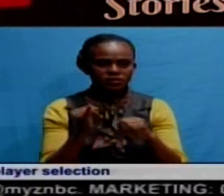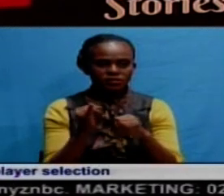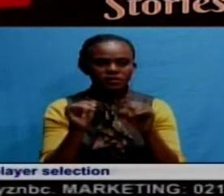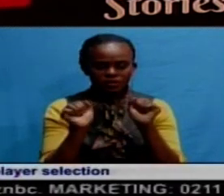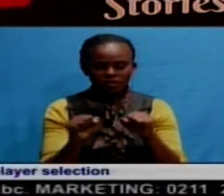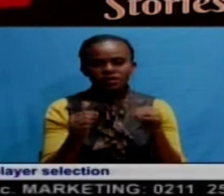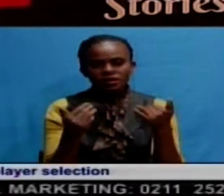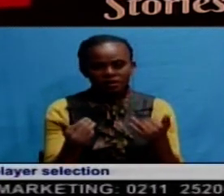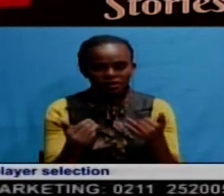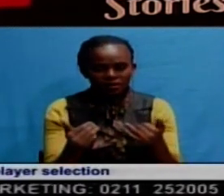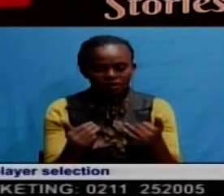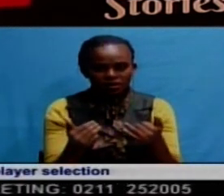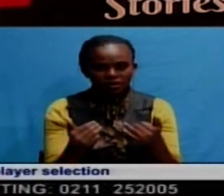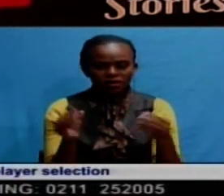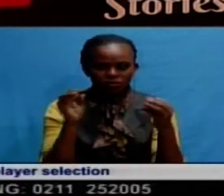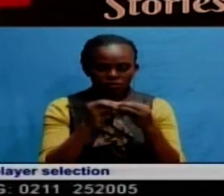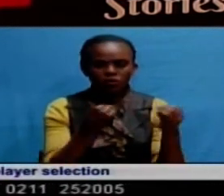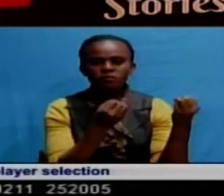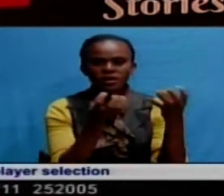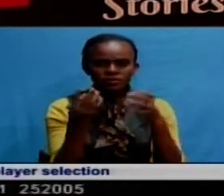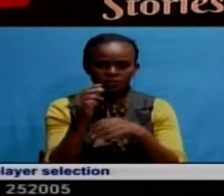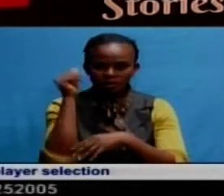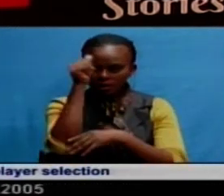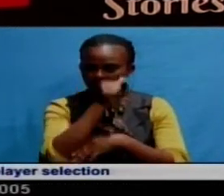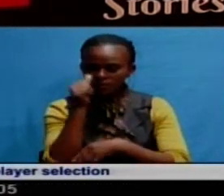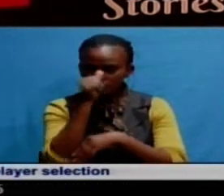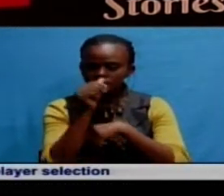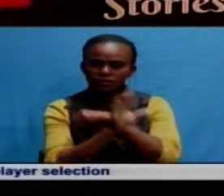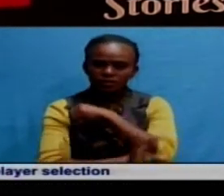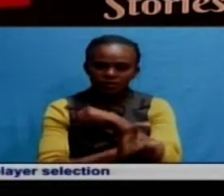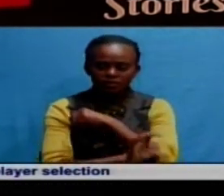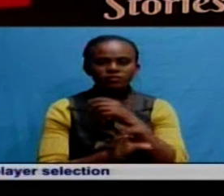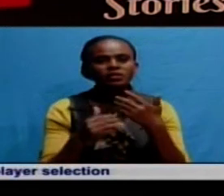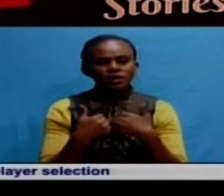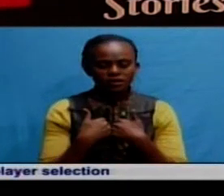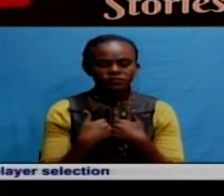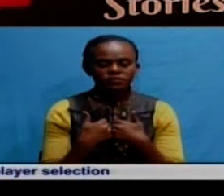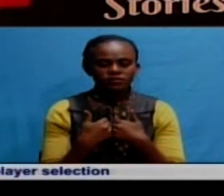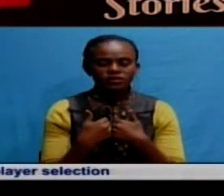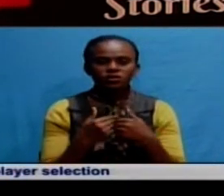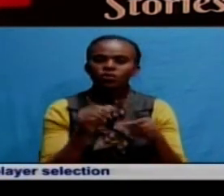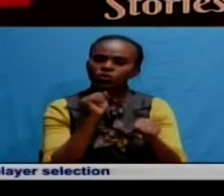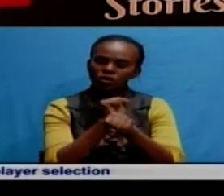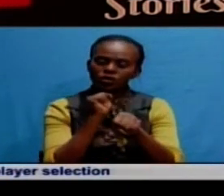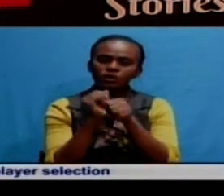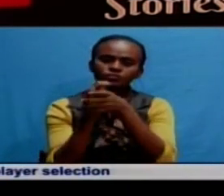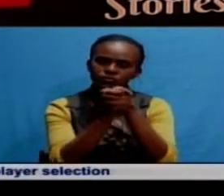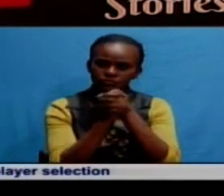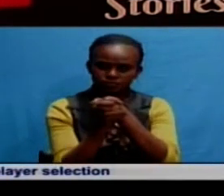Zambia was the first African country to have diplomatic relations with China.